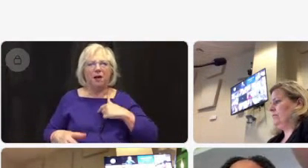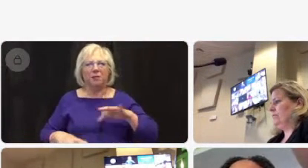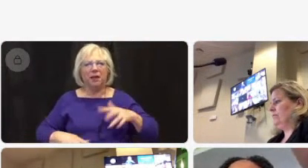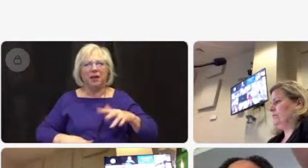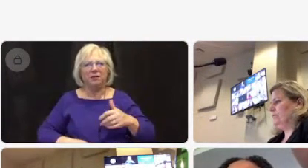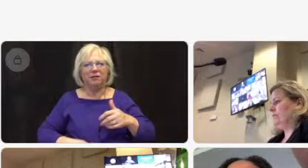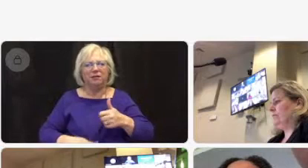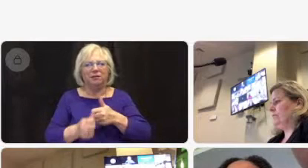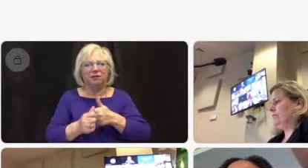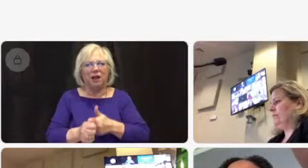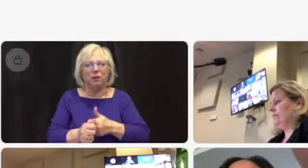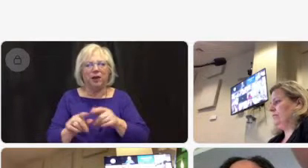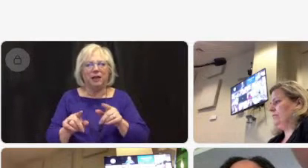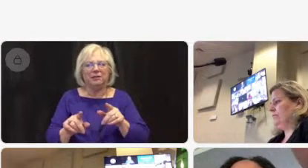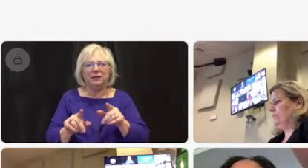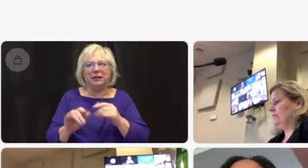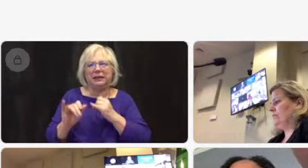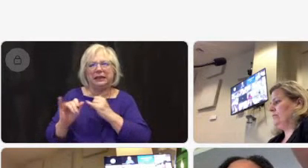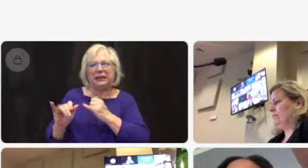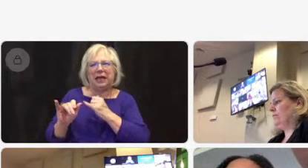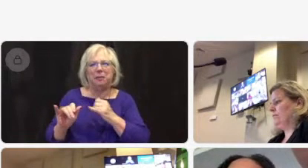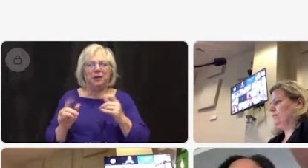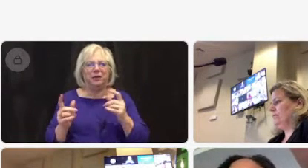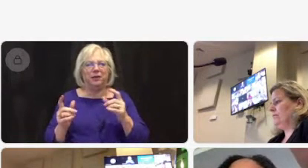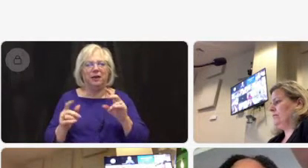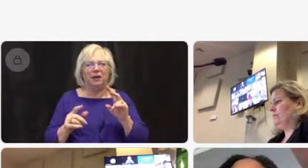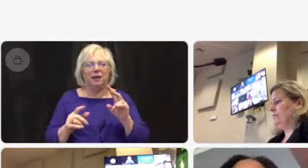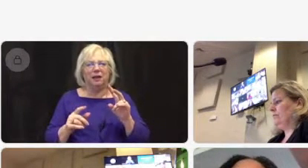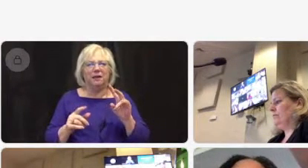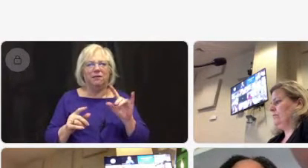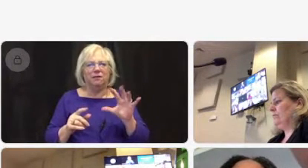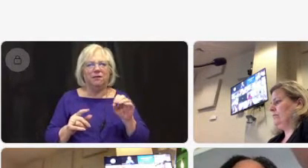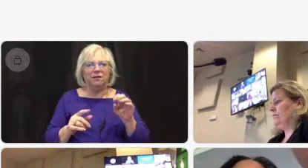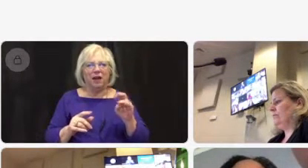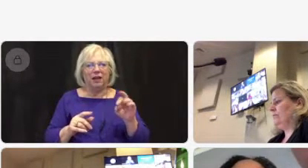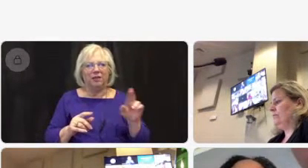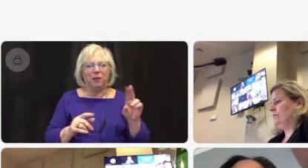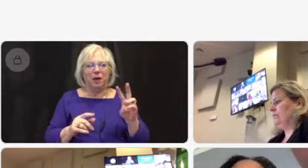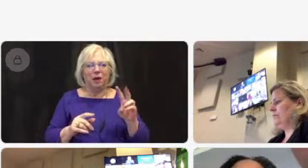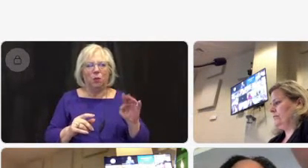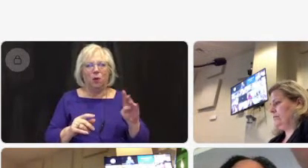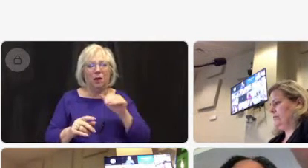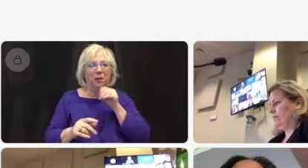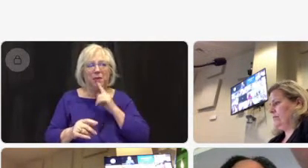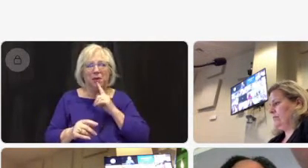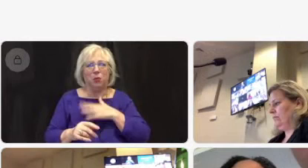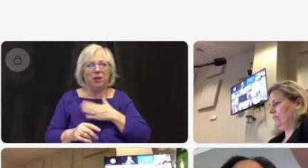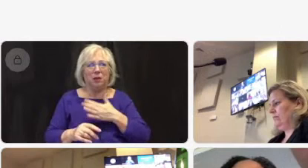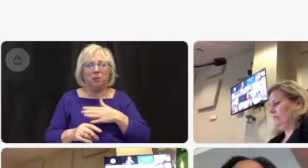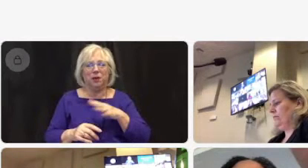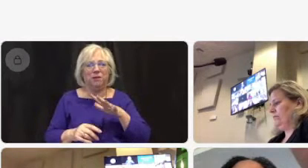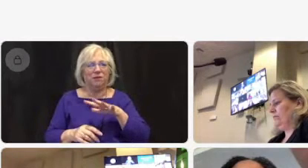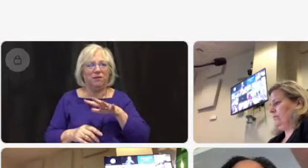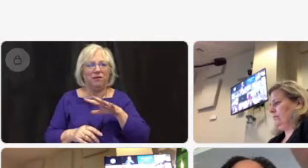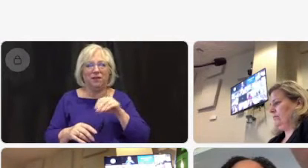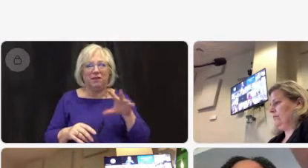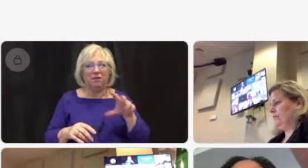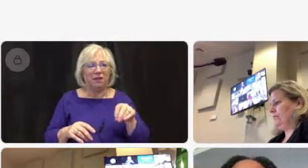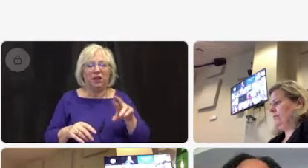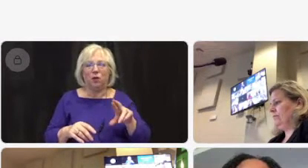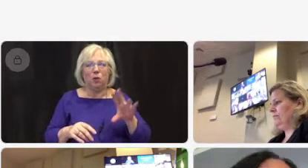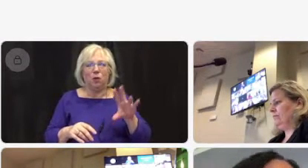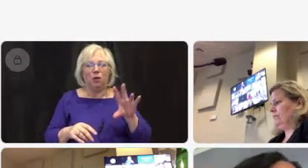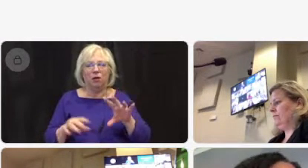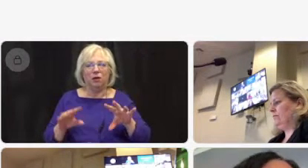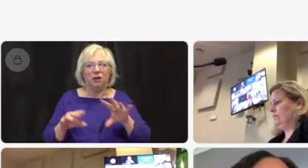camp as Vice Mayor Webb in that I'm not willing to put 50-50, 70-30. The two major things I'm